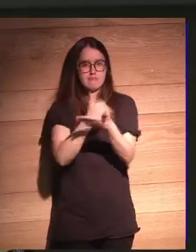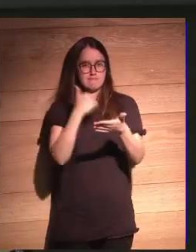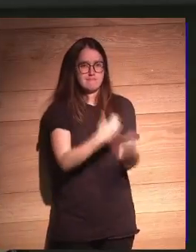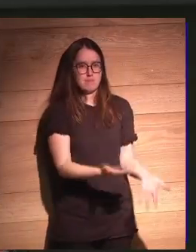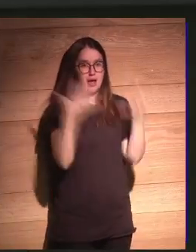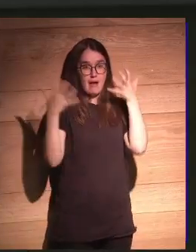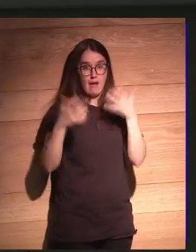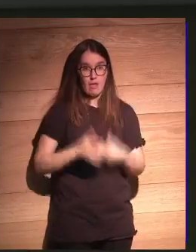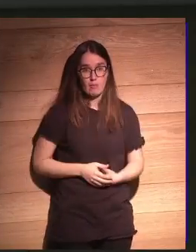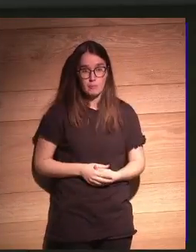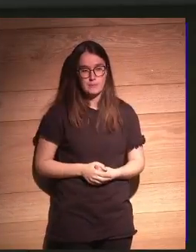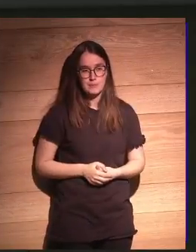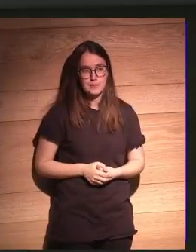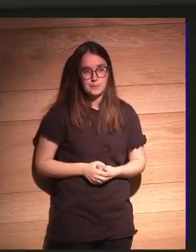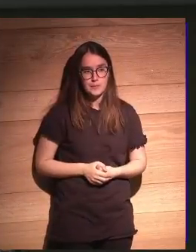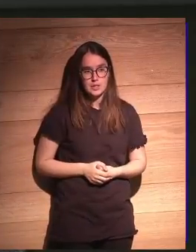but they're going to get profit from that.